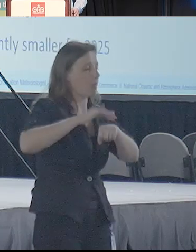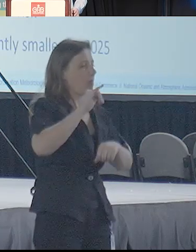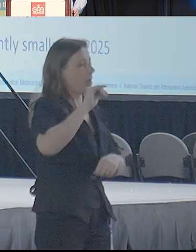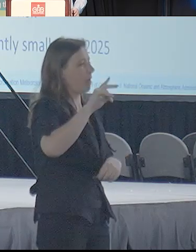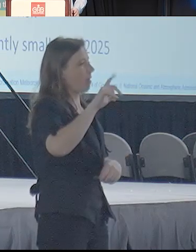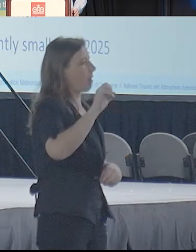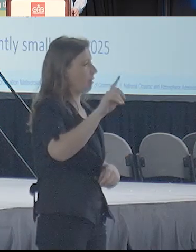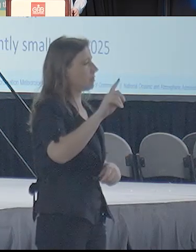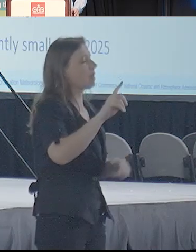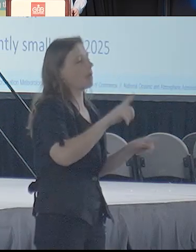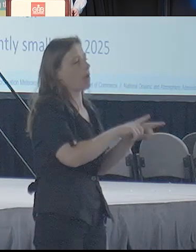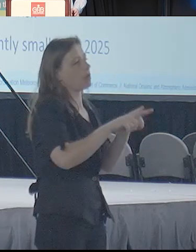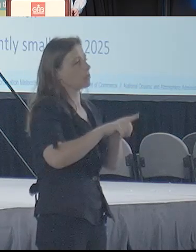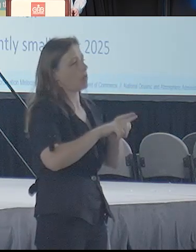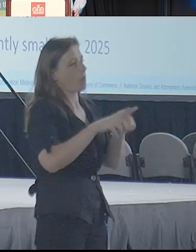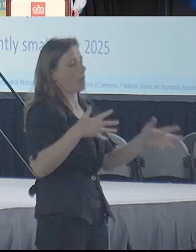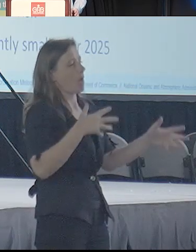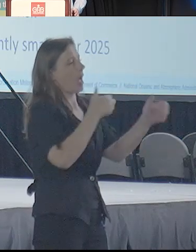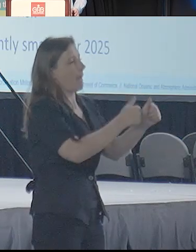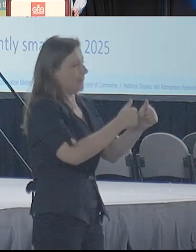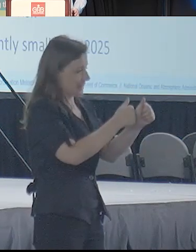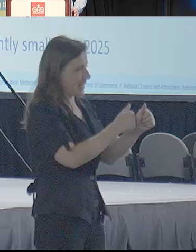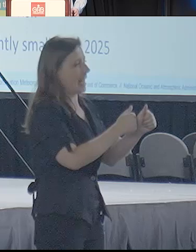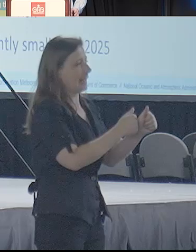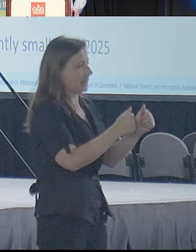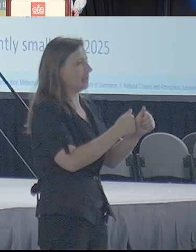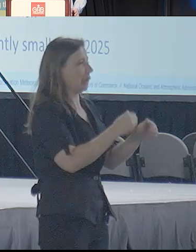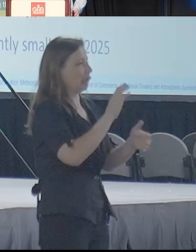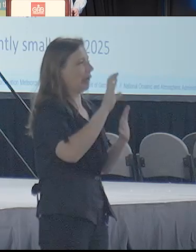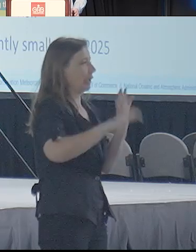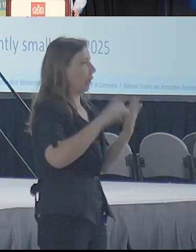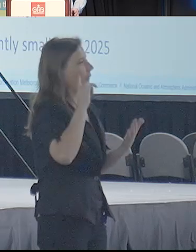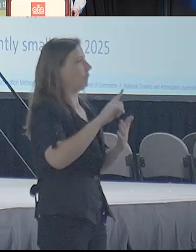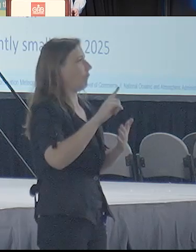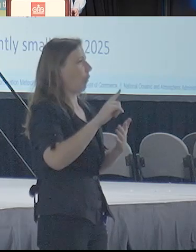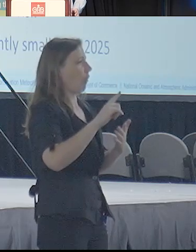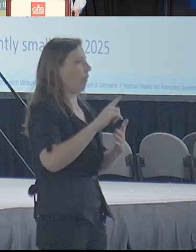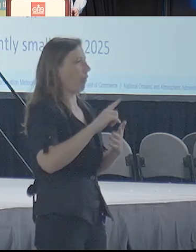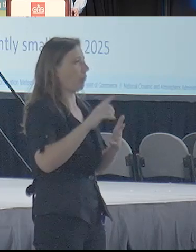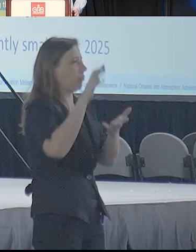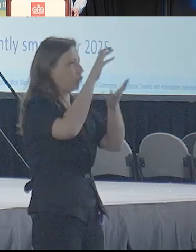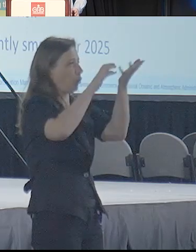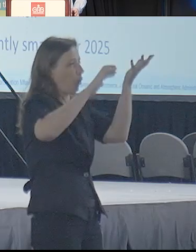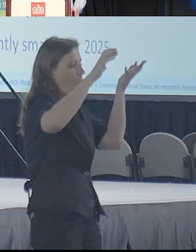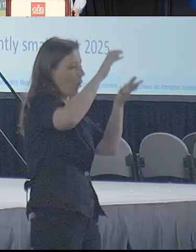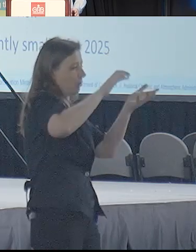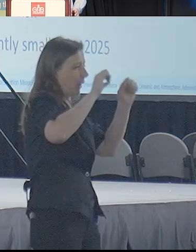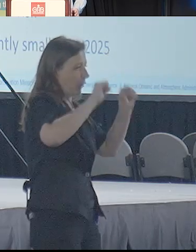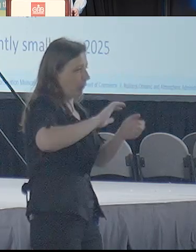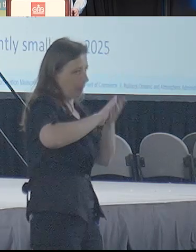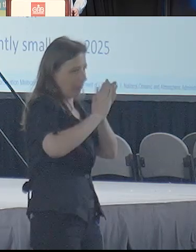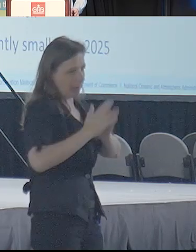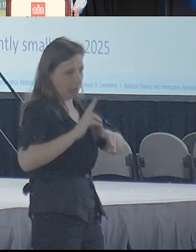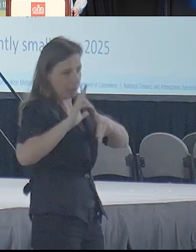also updated the issuance criteria for potential tropical cyclones. So those cyclones that could form but haven't, we're going to put those out a little